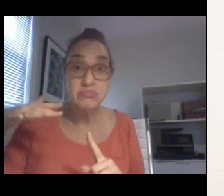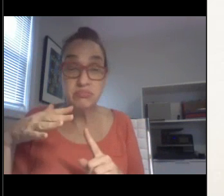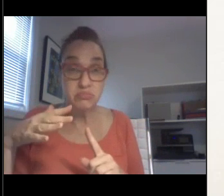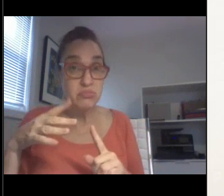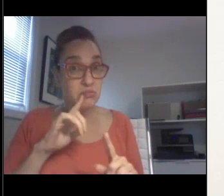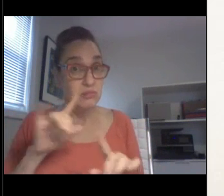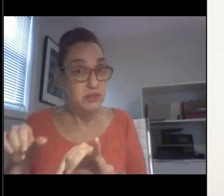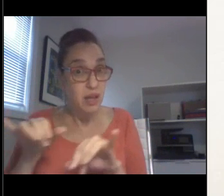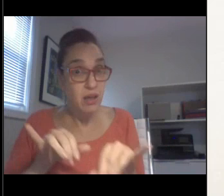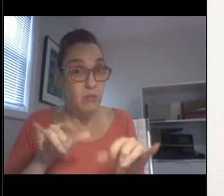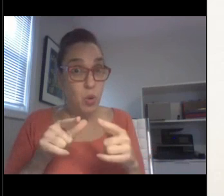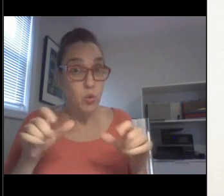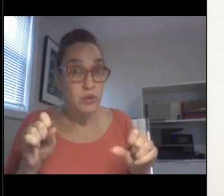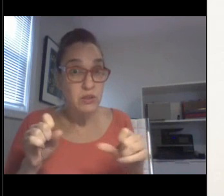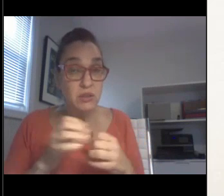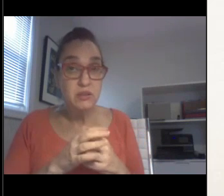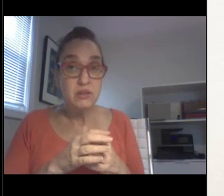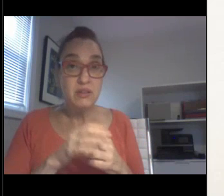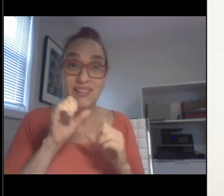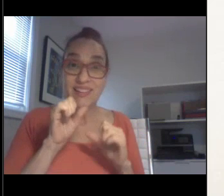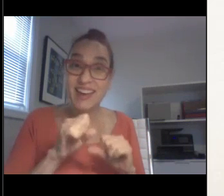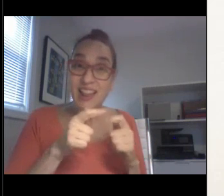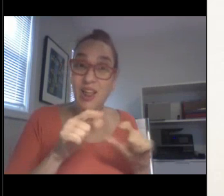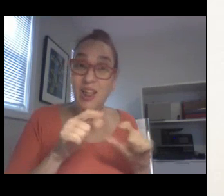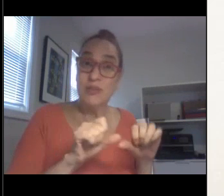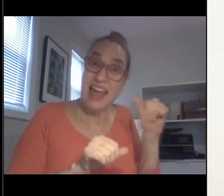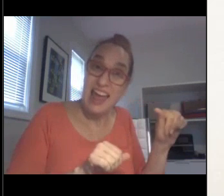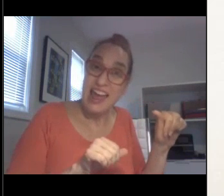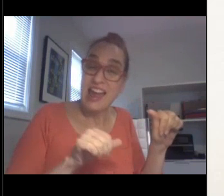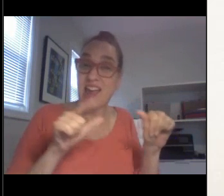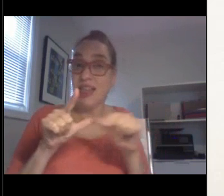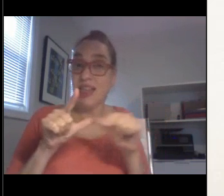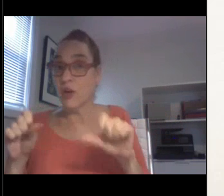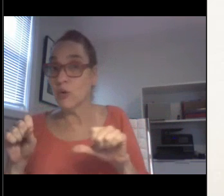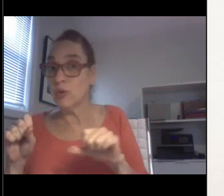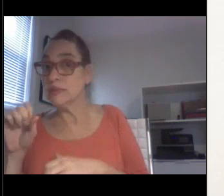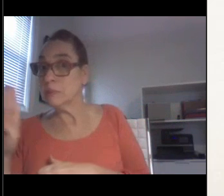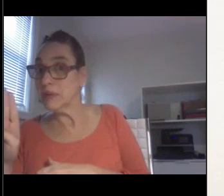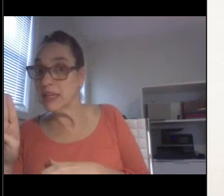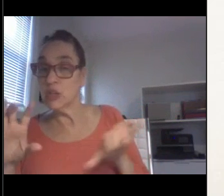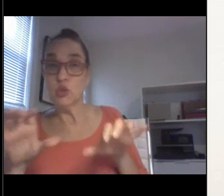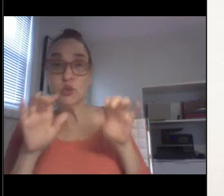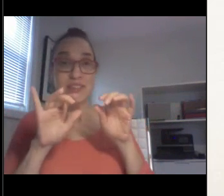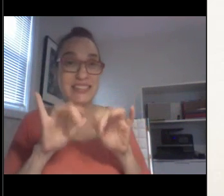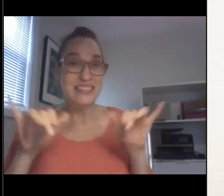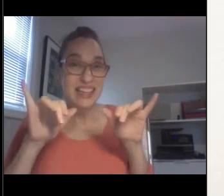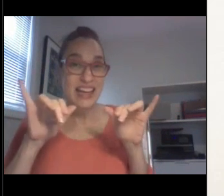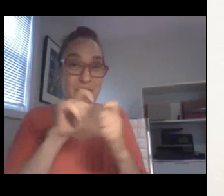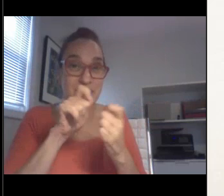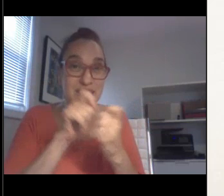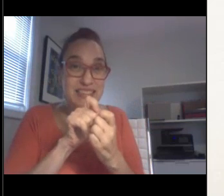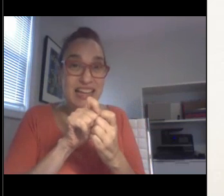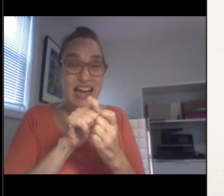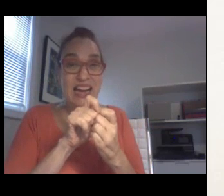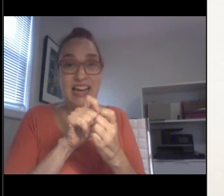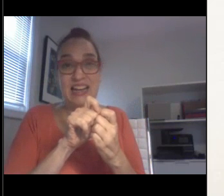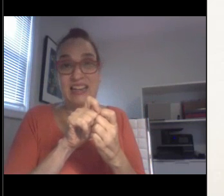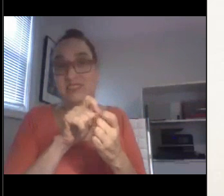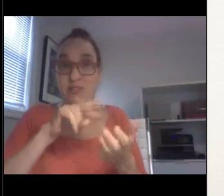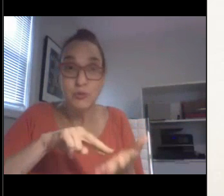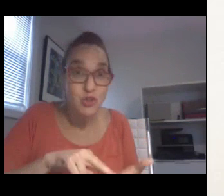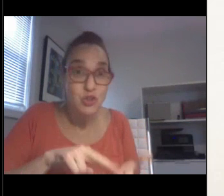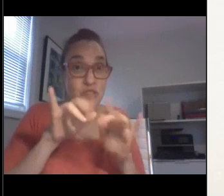Can linguist A and linguist B do the exact same work with the exact same methods and the exact same theories, independent of the body that they occupy?